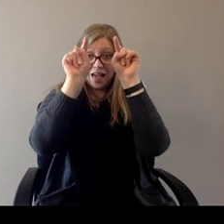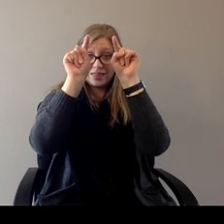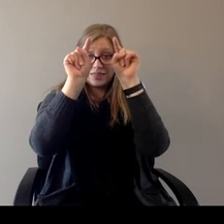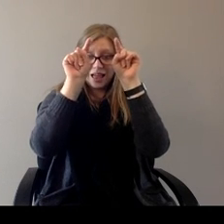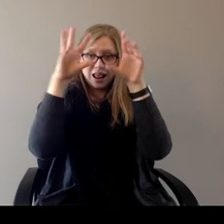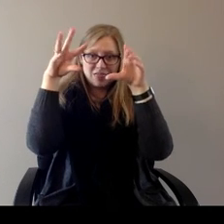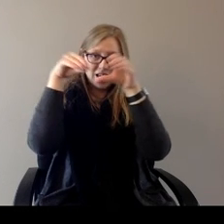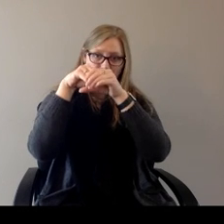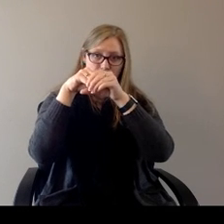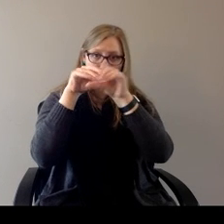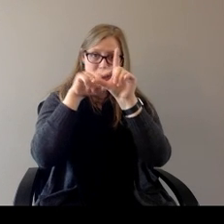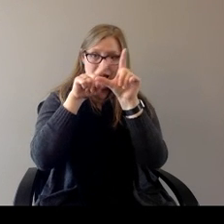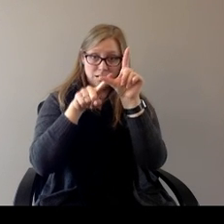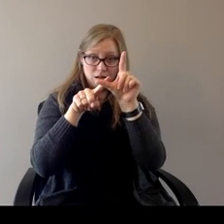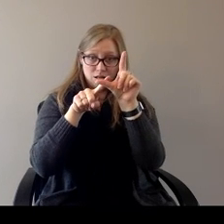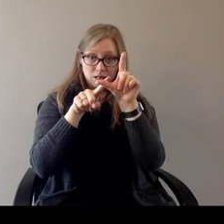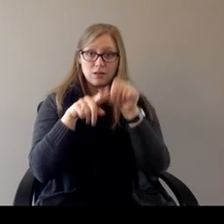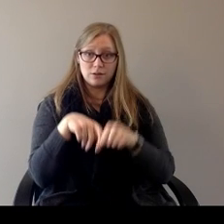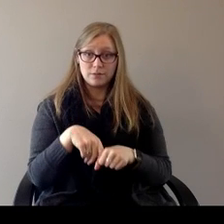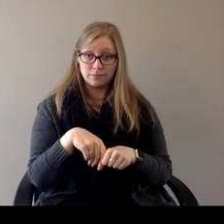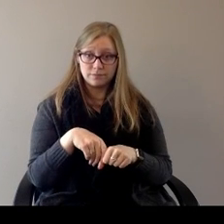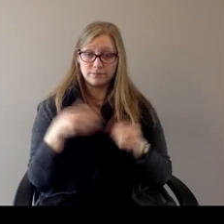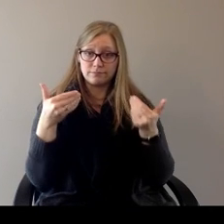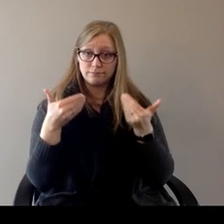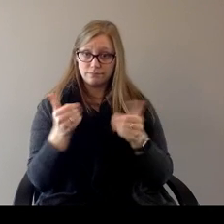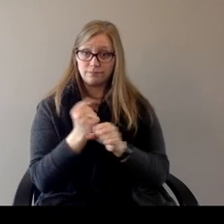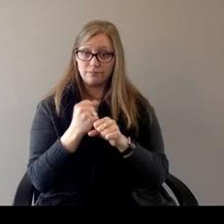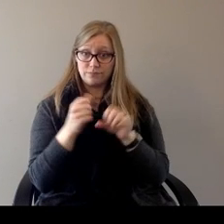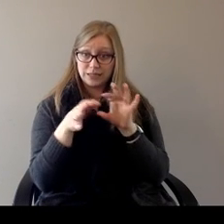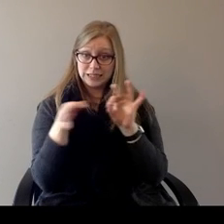let's just go through and make our statements. We say